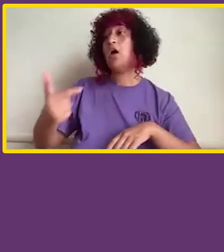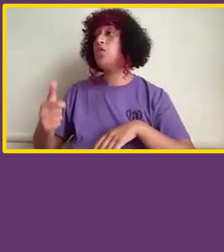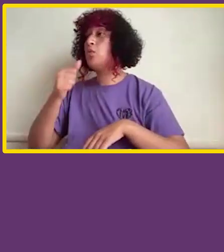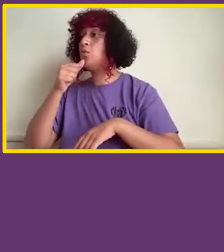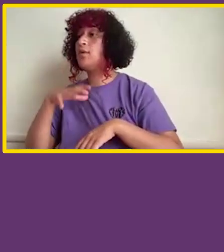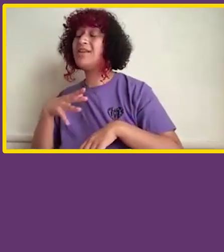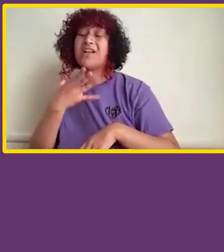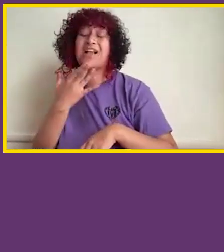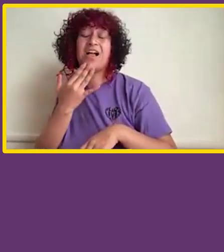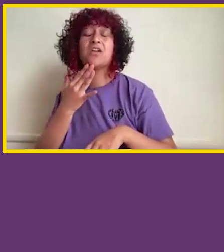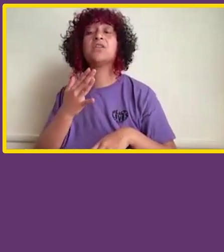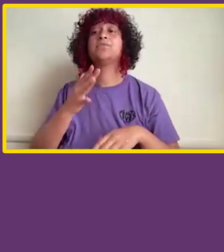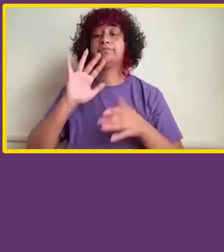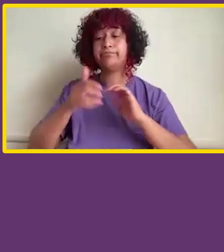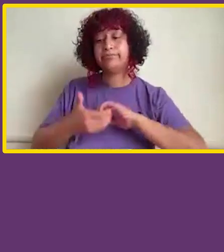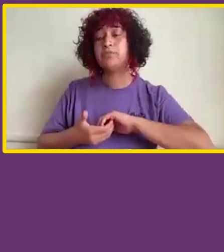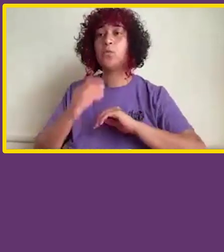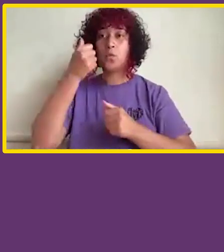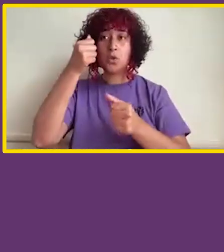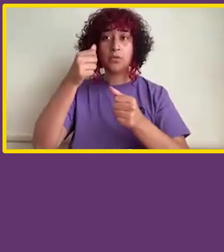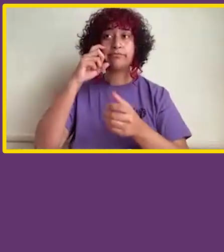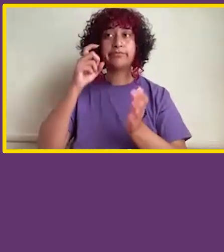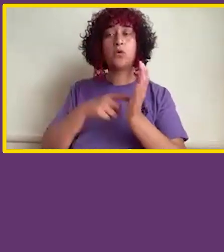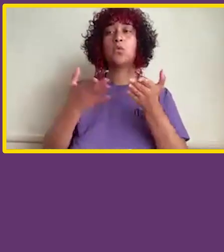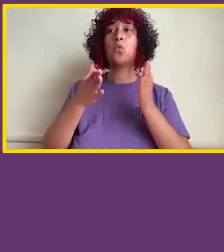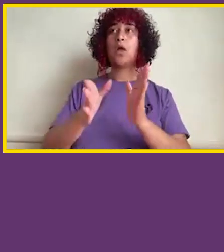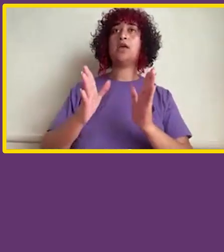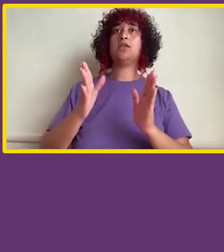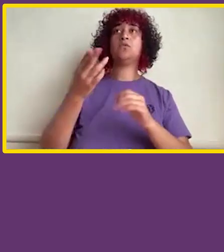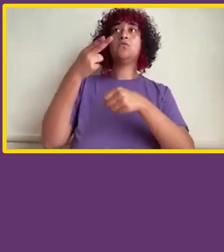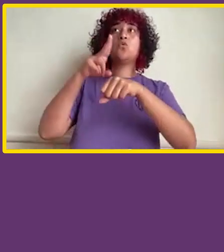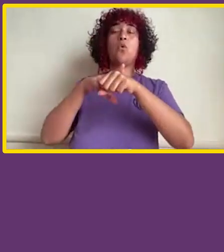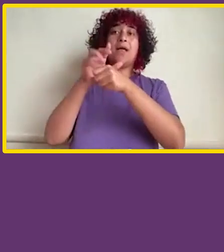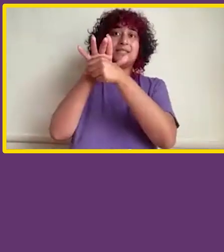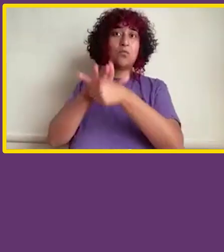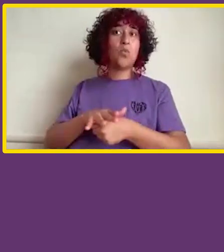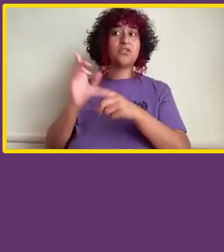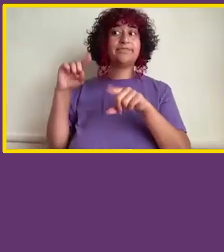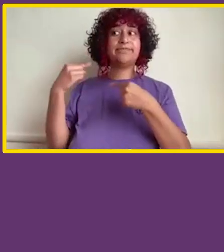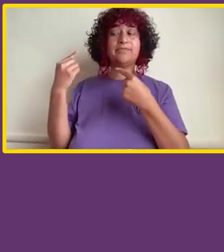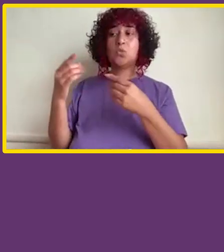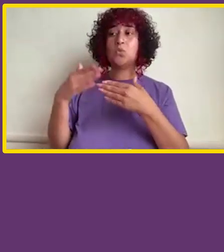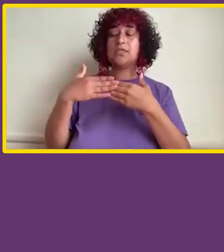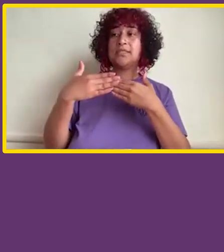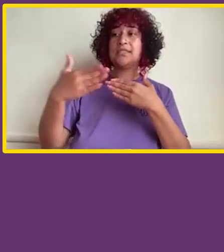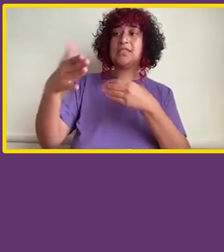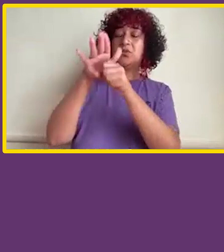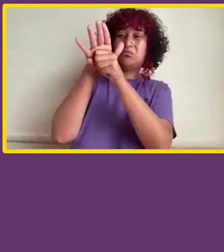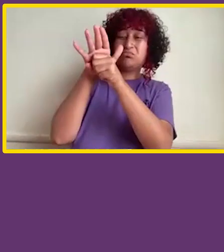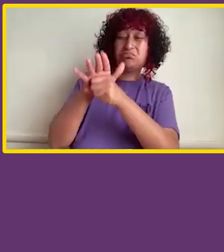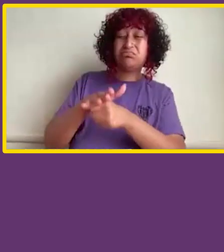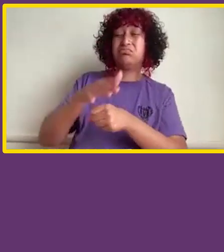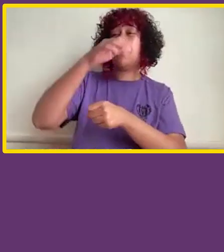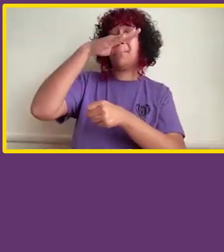ways, as Robin is naming, that we have been taught to normalize oppression, we continue to push Black women